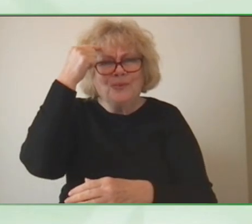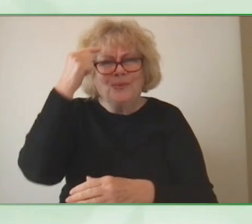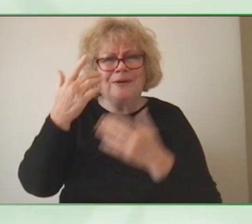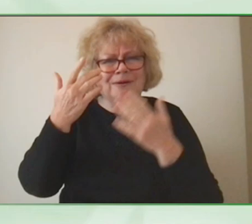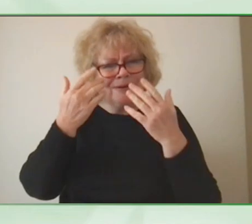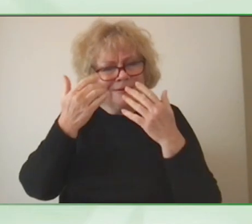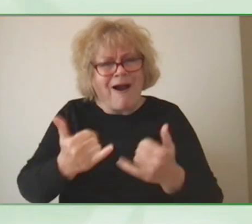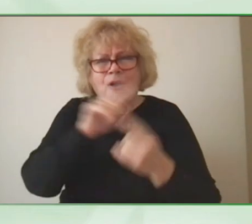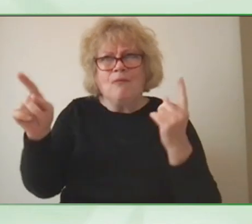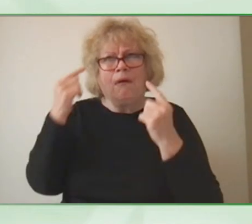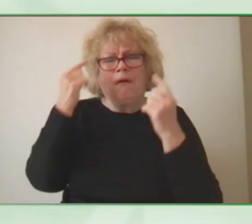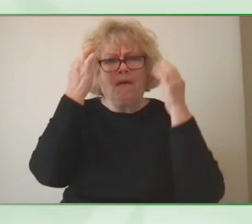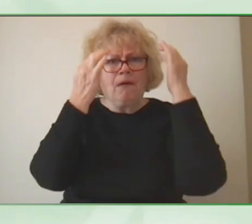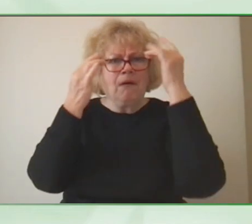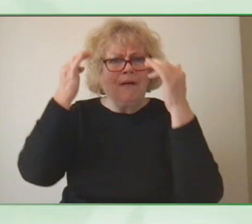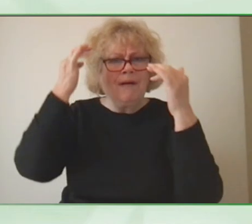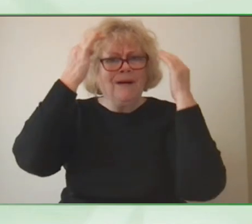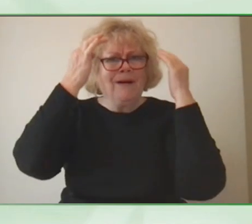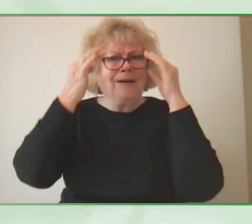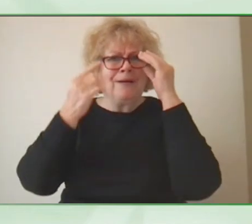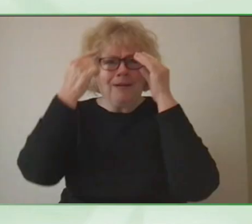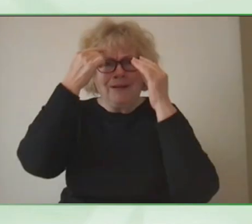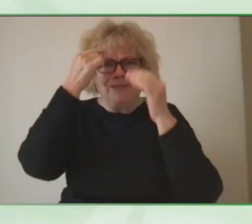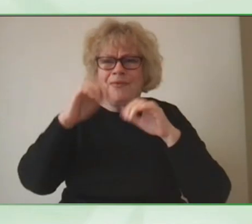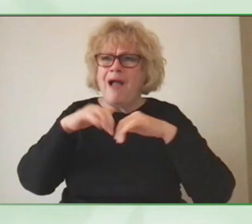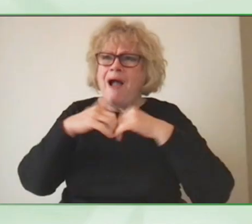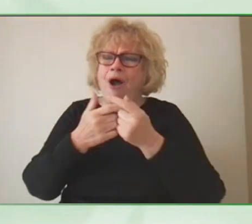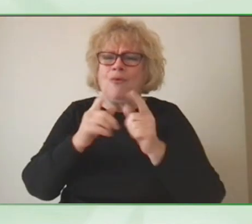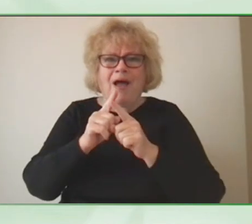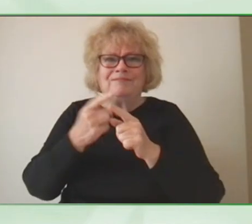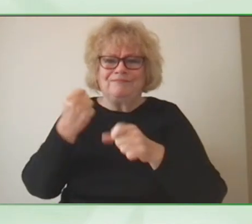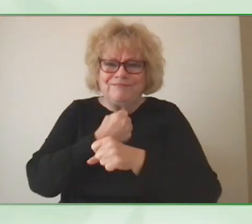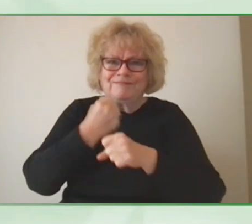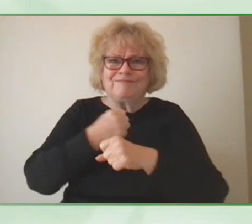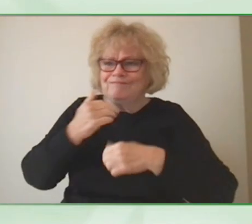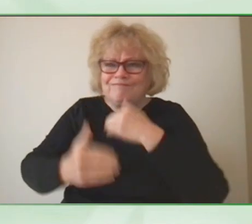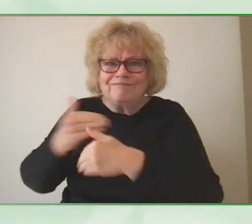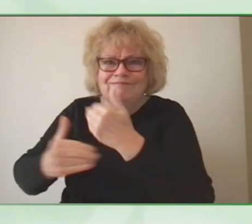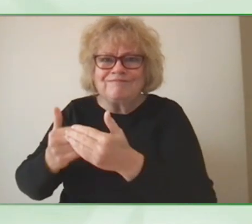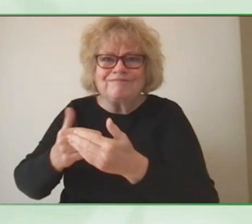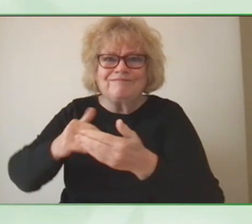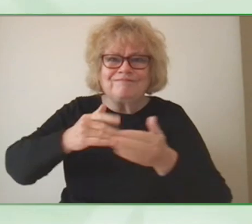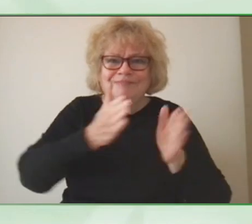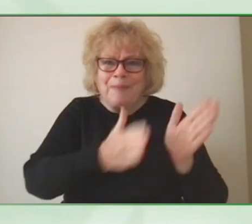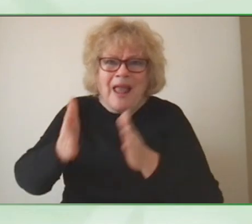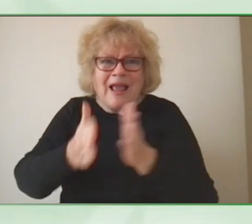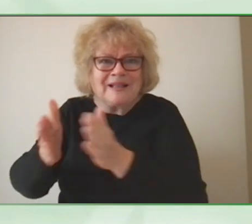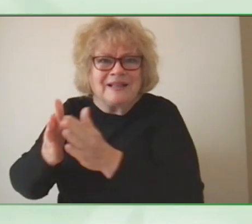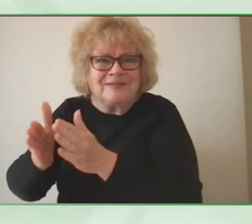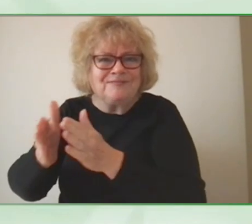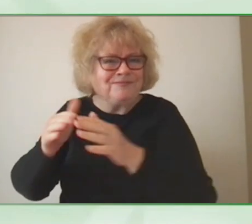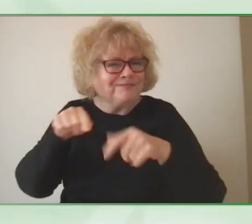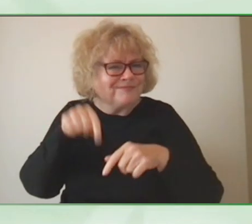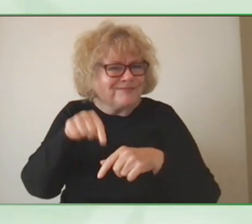available. And so the World Institute on Disability has been working very hard